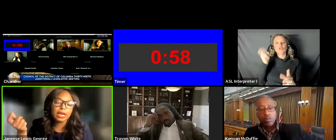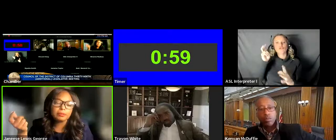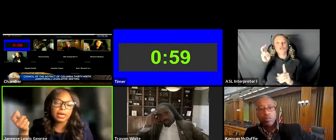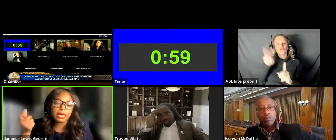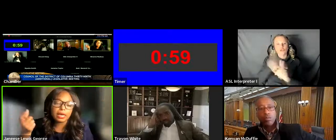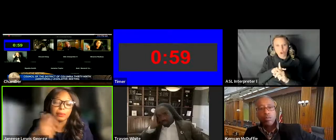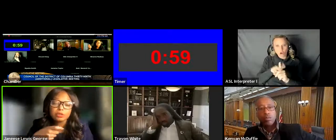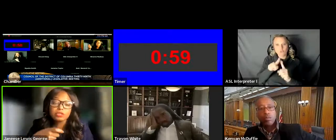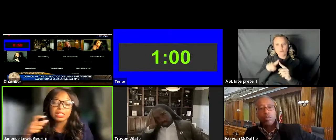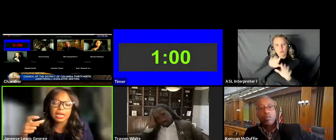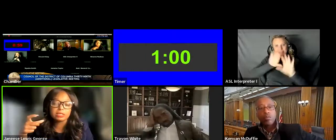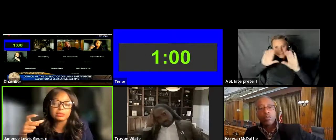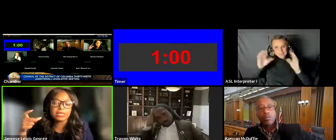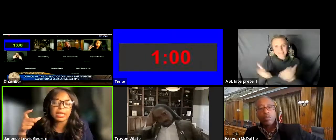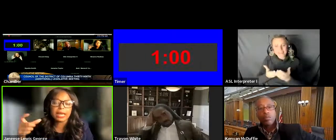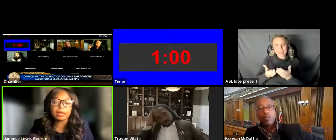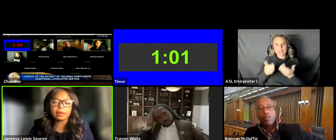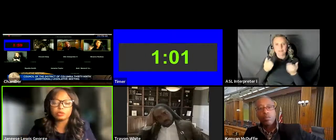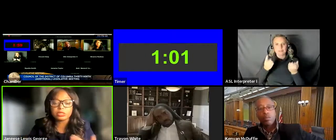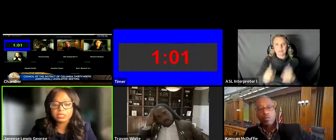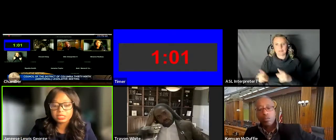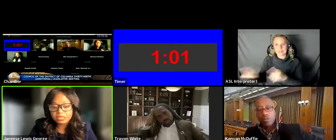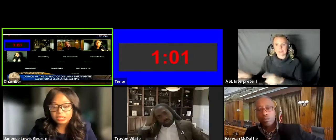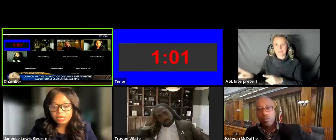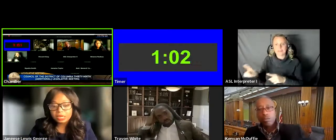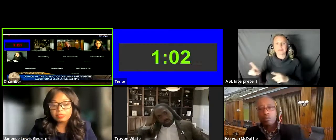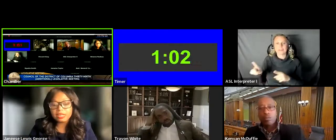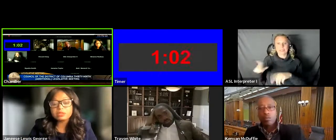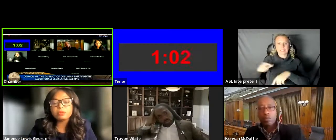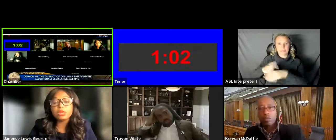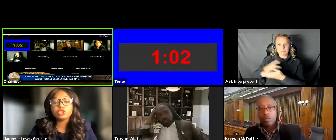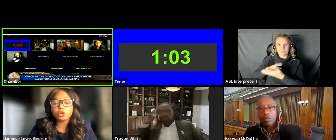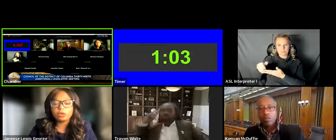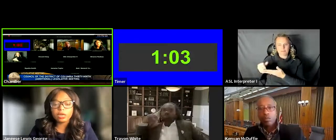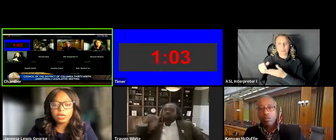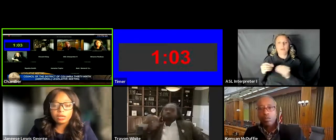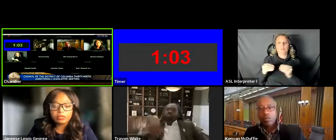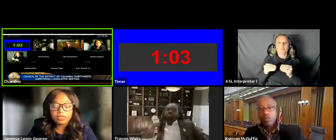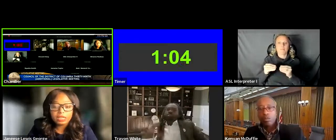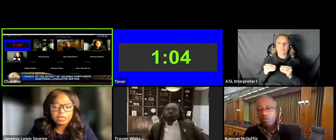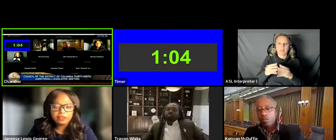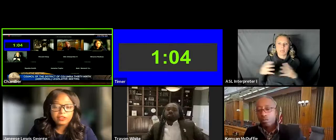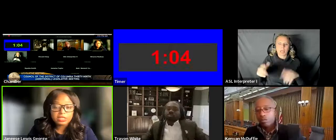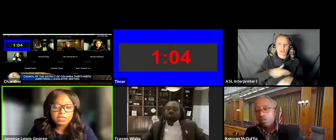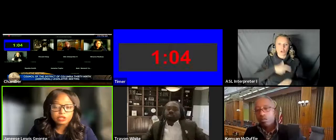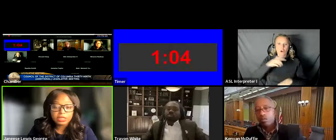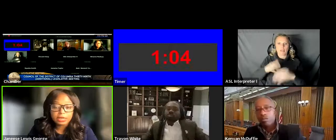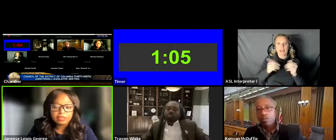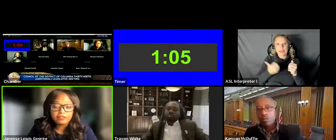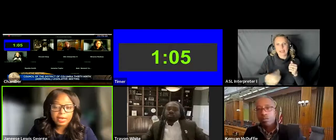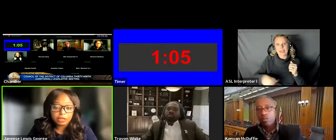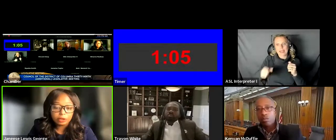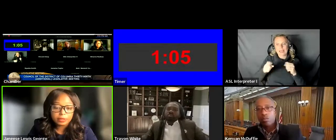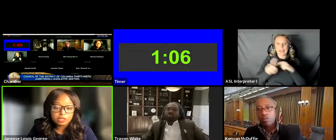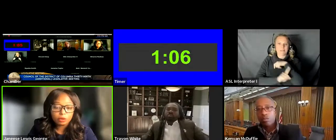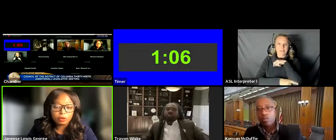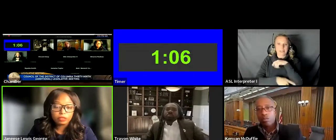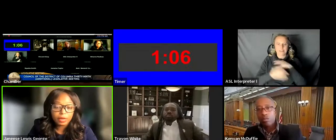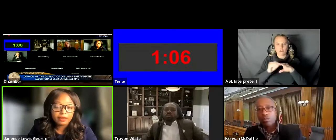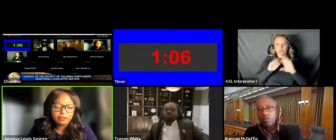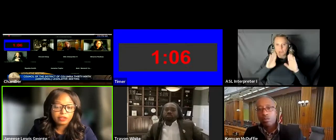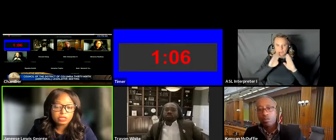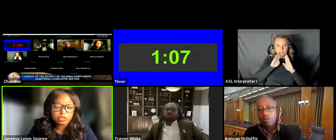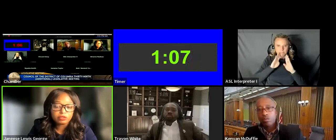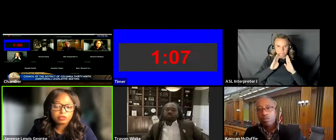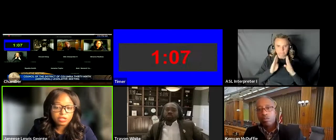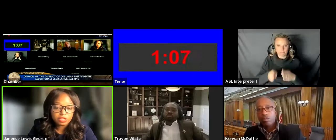penalty enhancements that add up to a sentence that's much longer than any offense looked at in the vacuum. And so, though